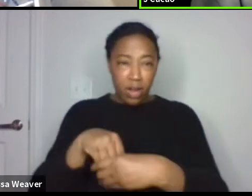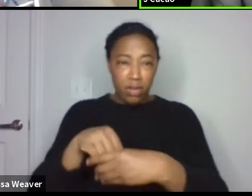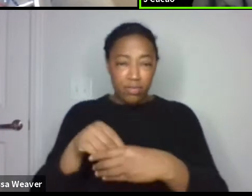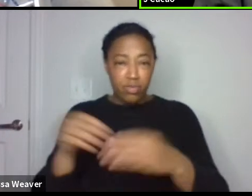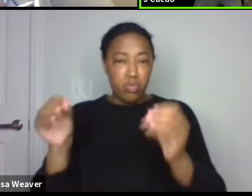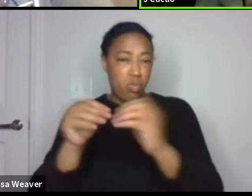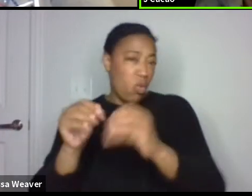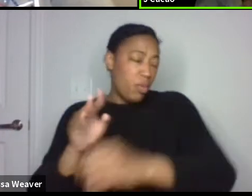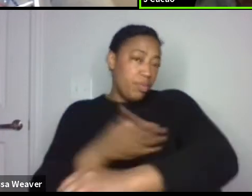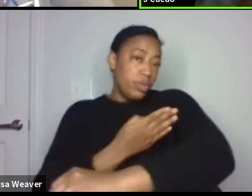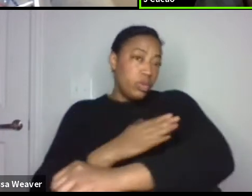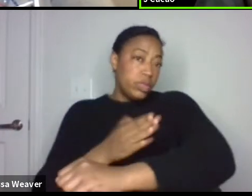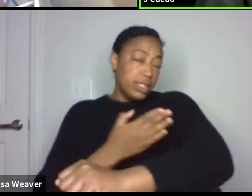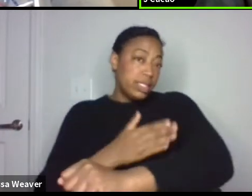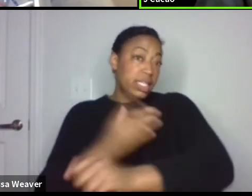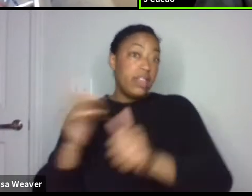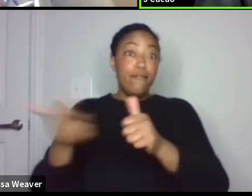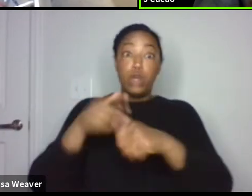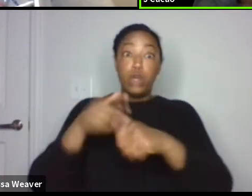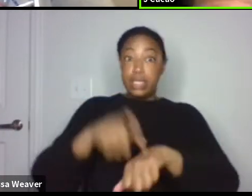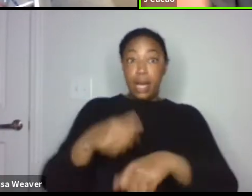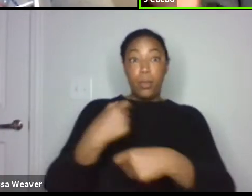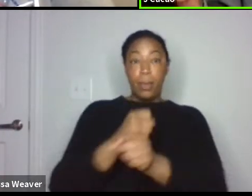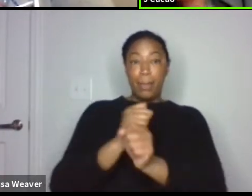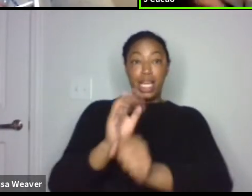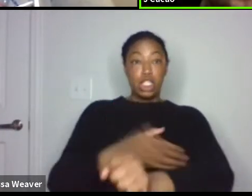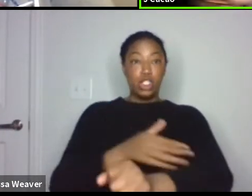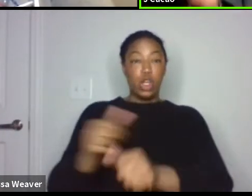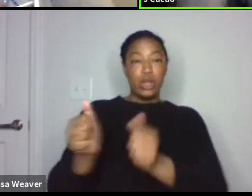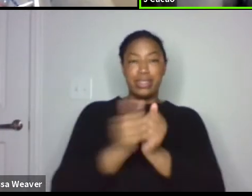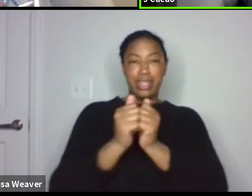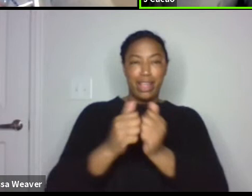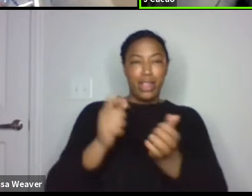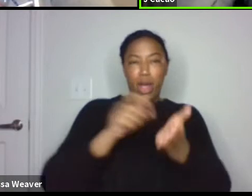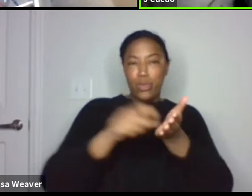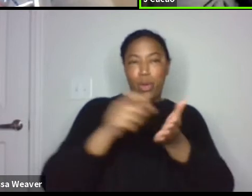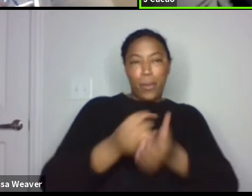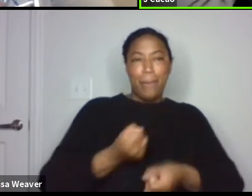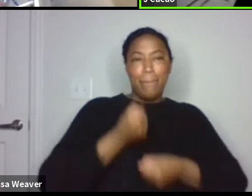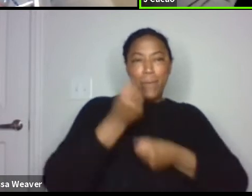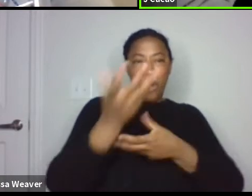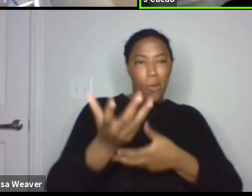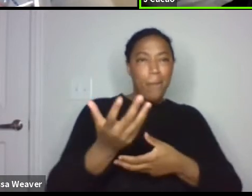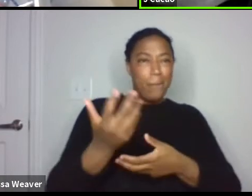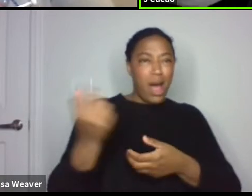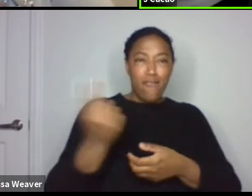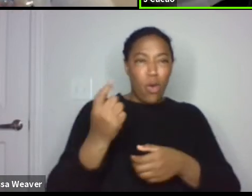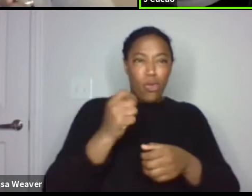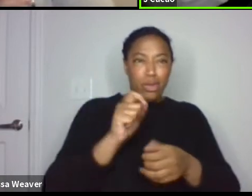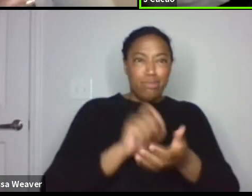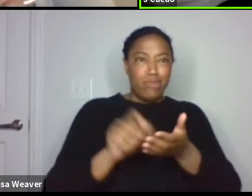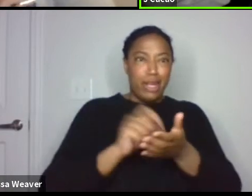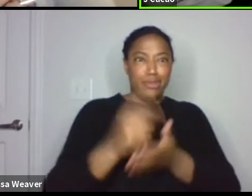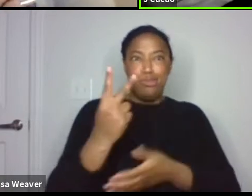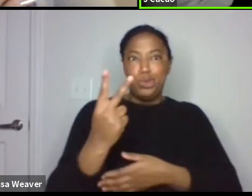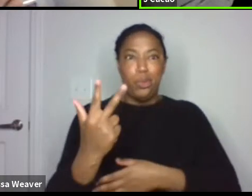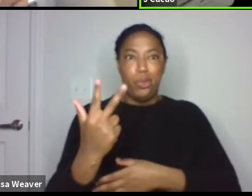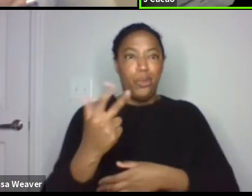first time we actually made music together, it was a poem that I wrote. I've only written maybe 2 or 3 poems in my life. And